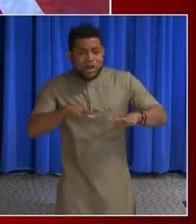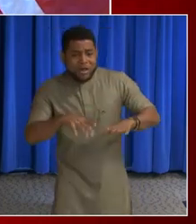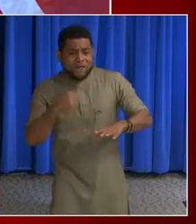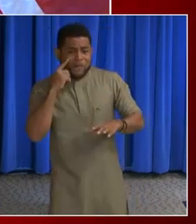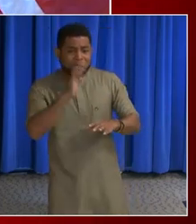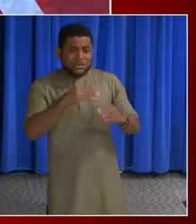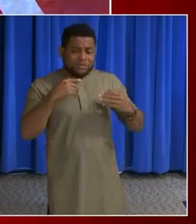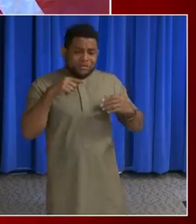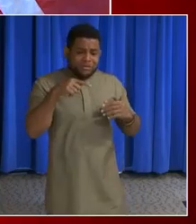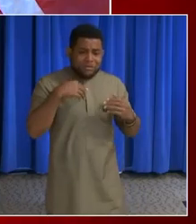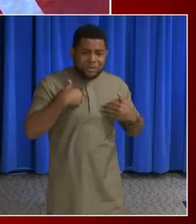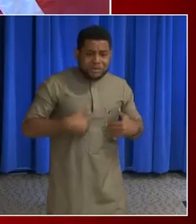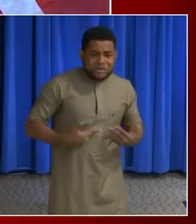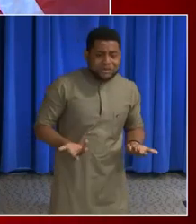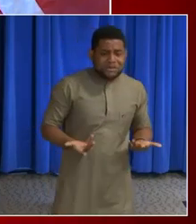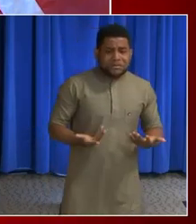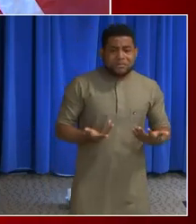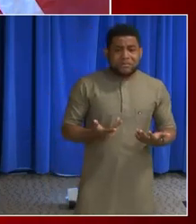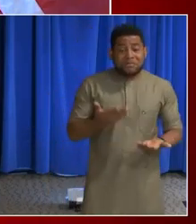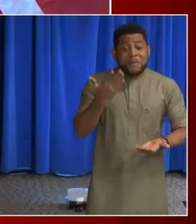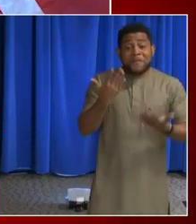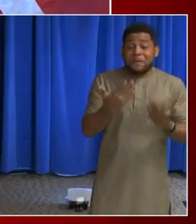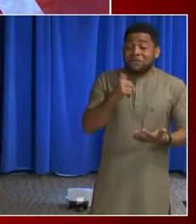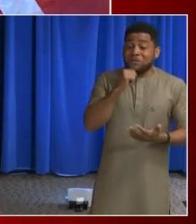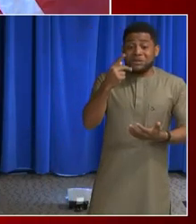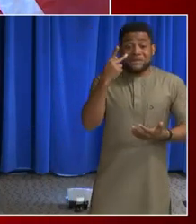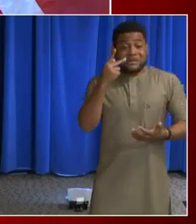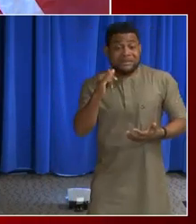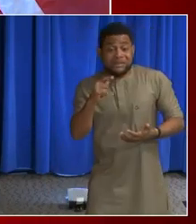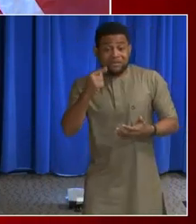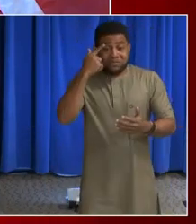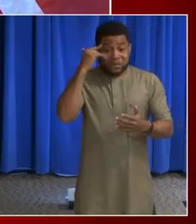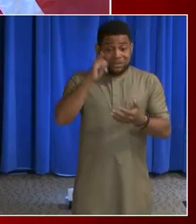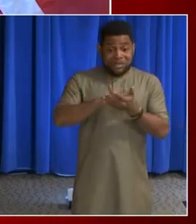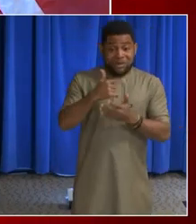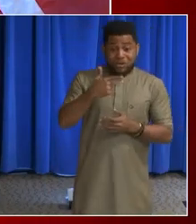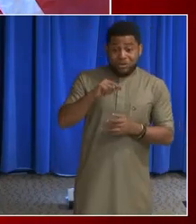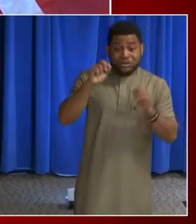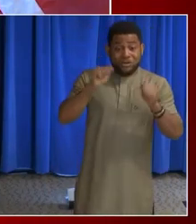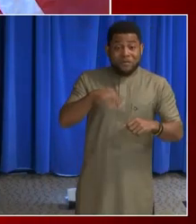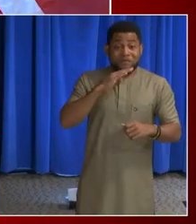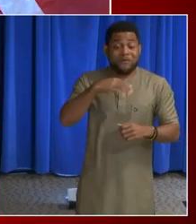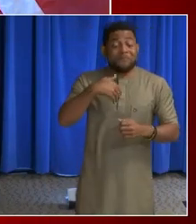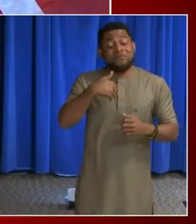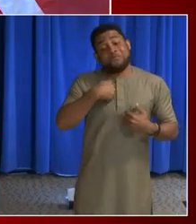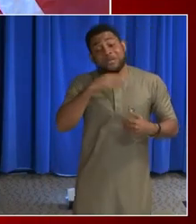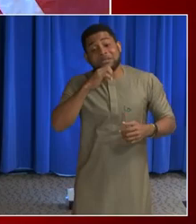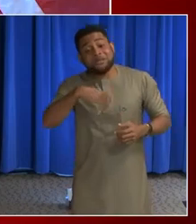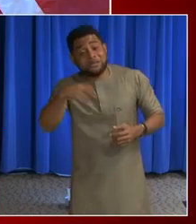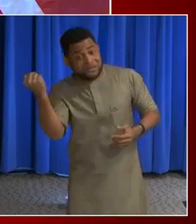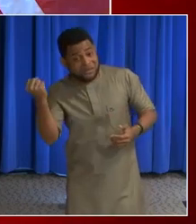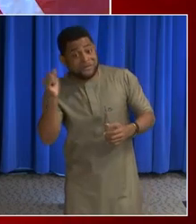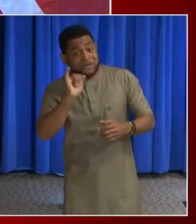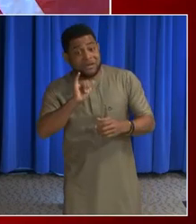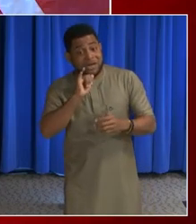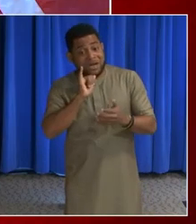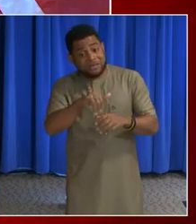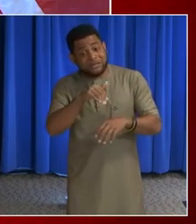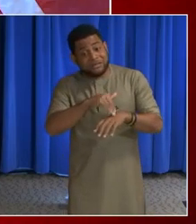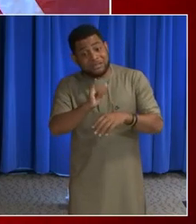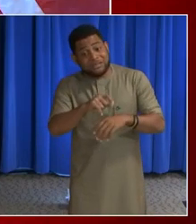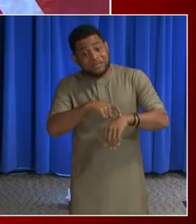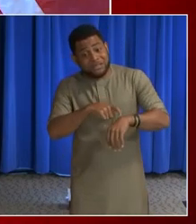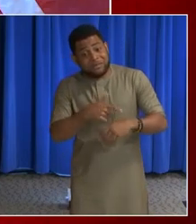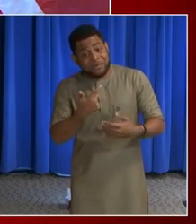intervention, you probably didn't see the gun because that gun could have been removed at that time. And that would not be uncommon, which is the